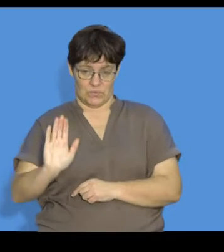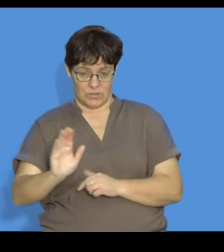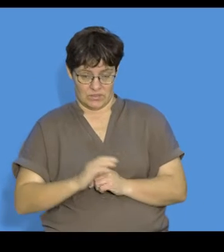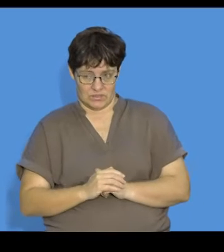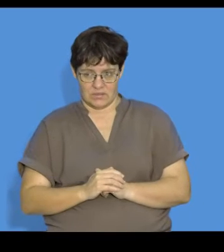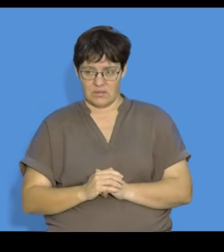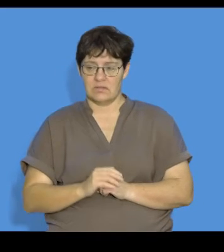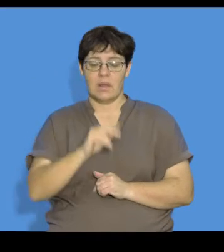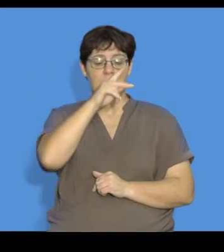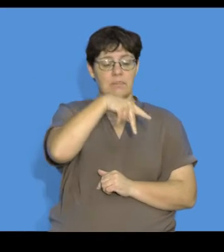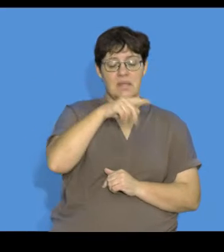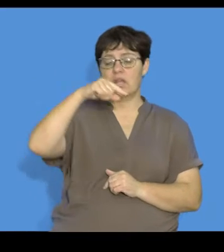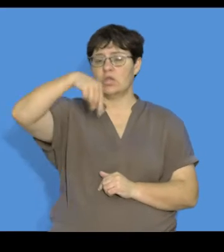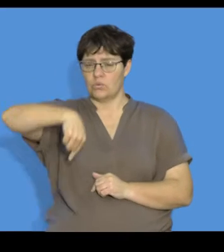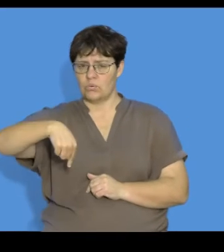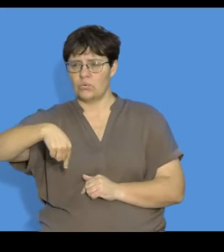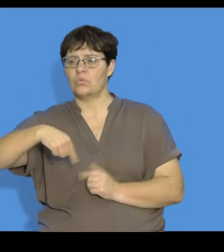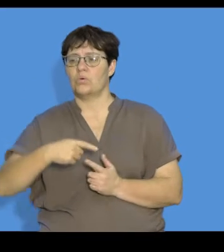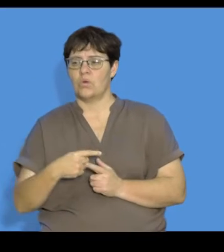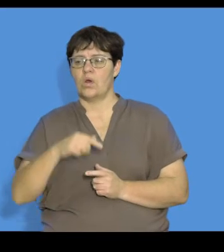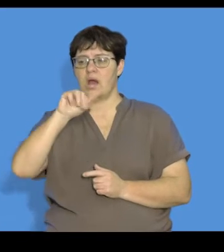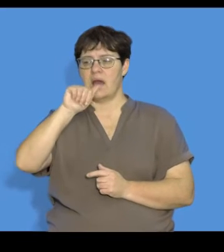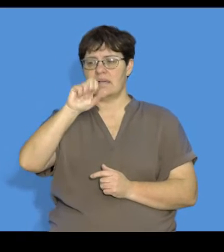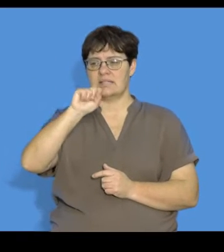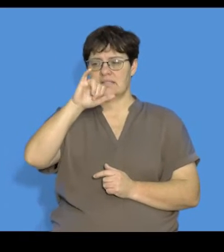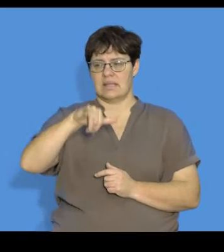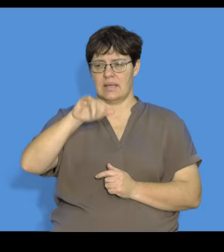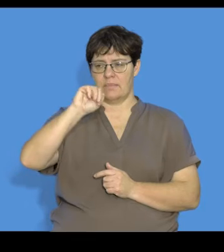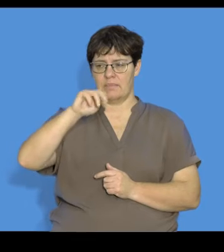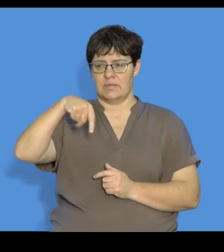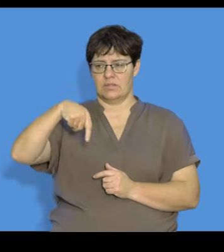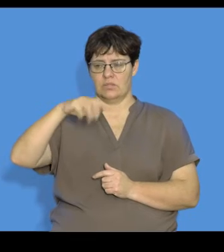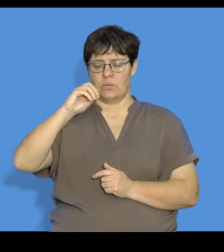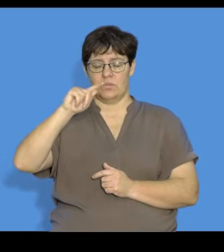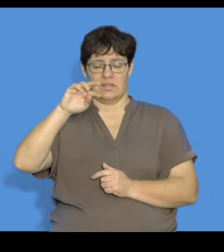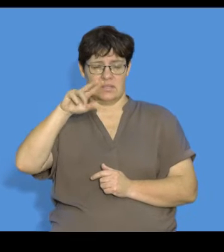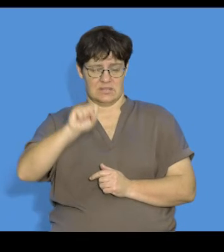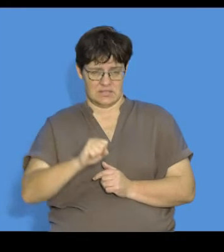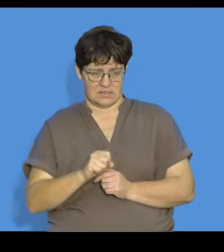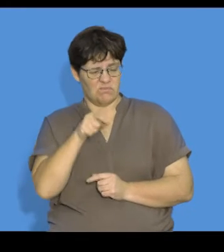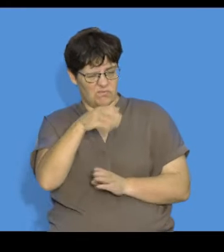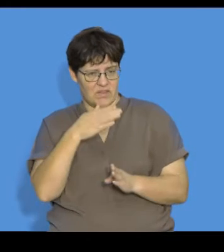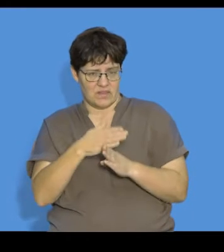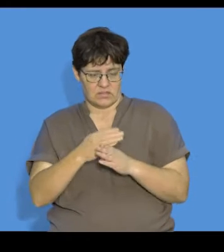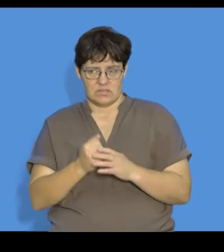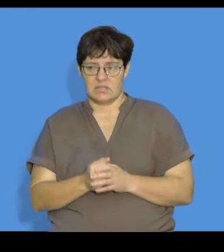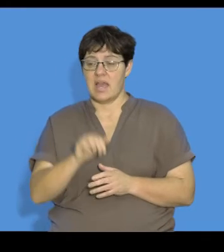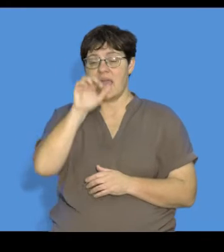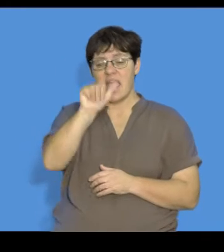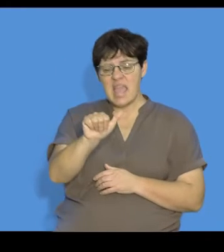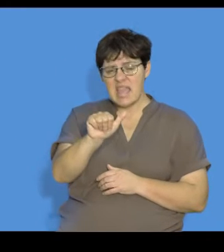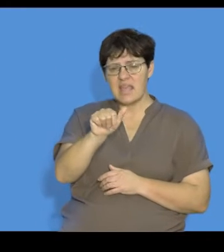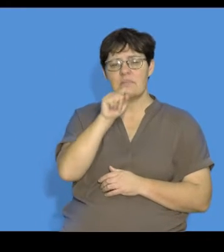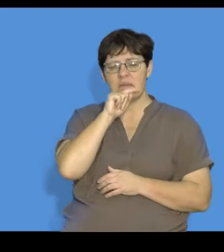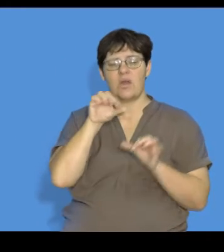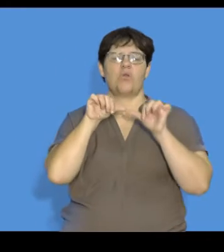the asymptotes of this particular function, and the a value is just a constant, right? Remember,